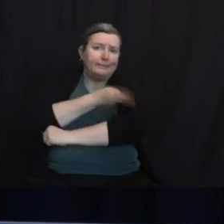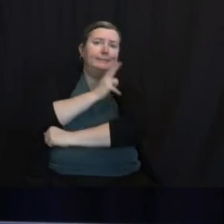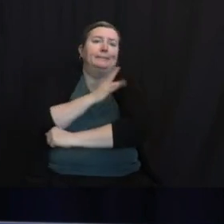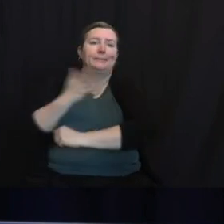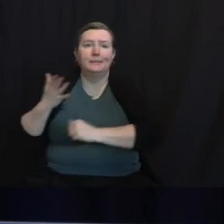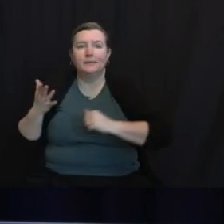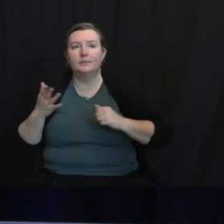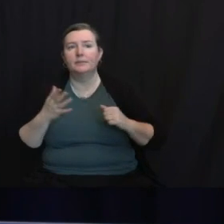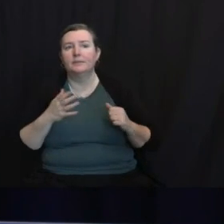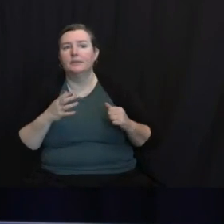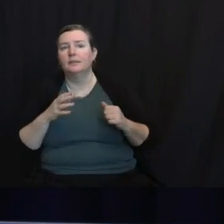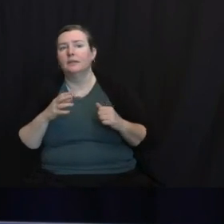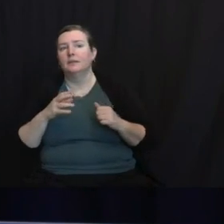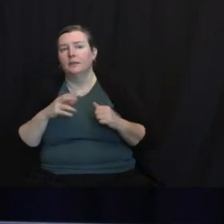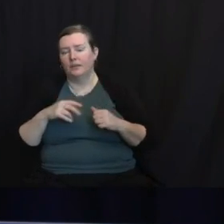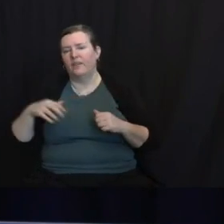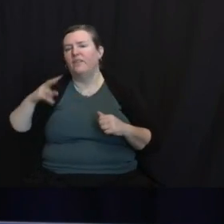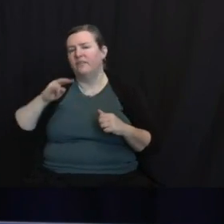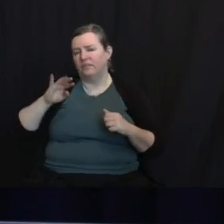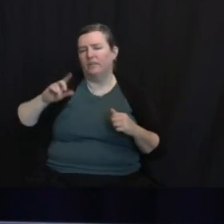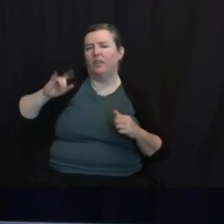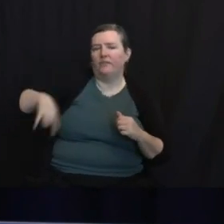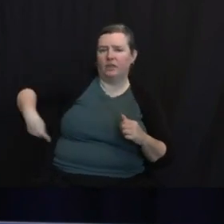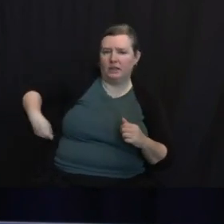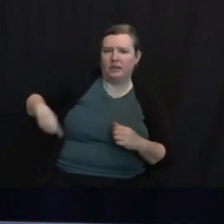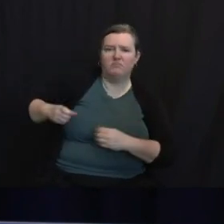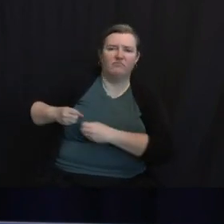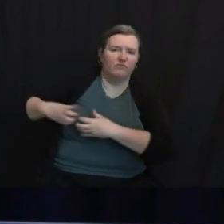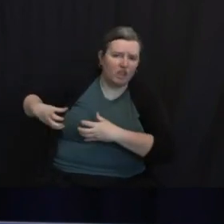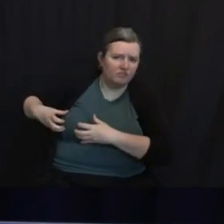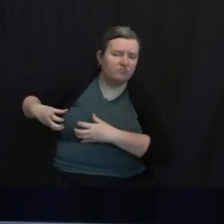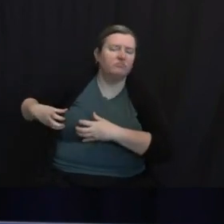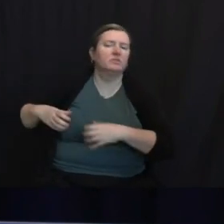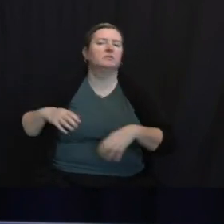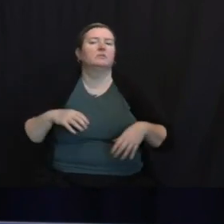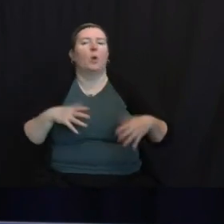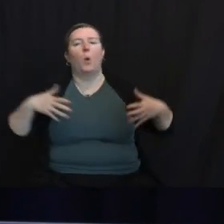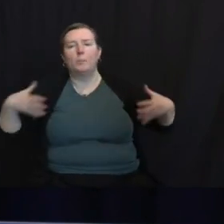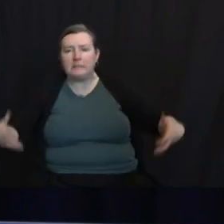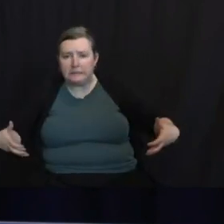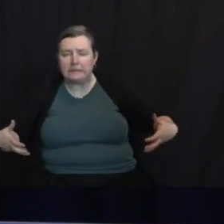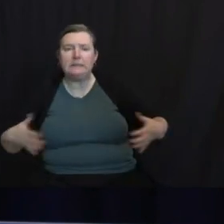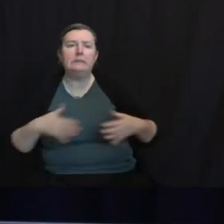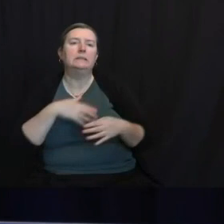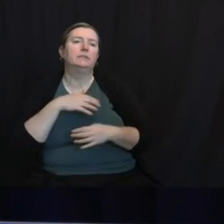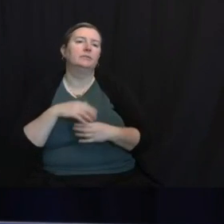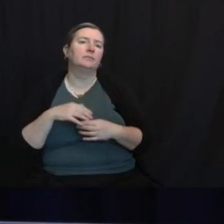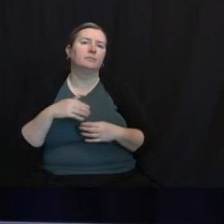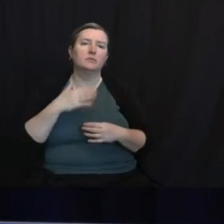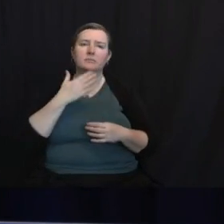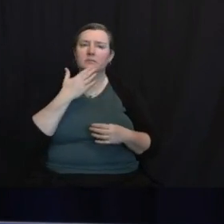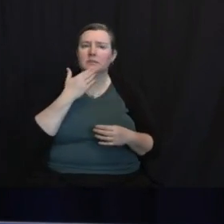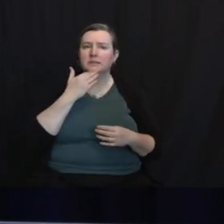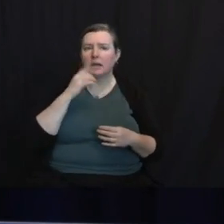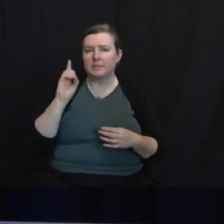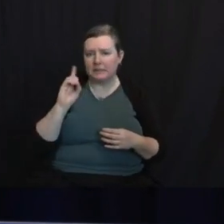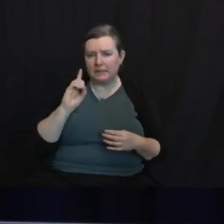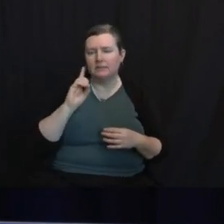disease, overweight, pulmonary fibrosis, thalassemia, and type 1 diabetes mellitus.